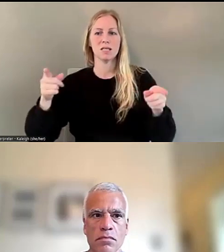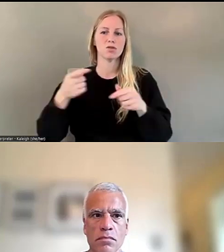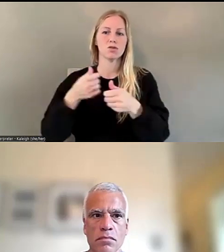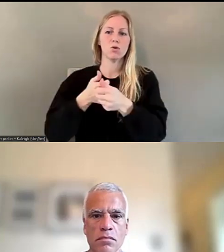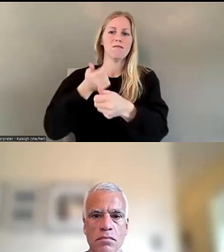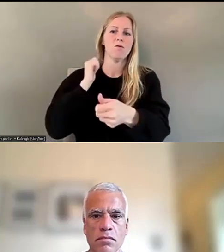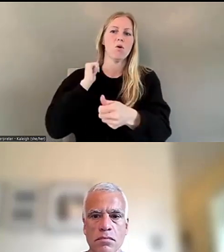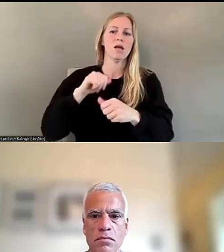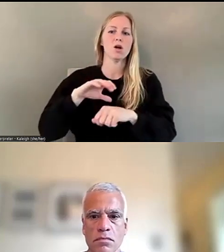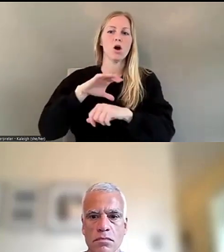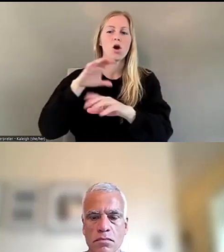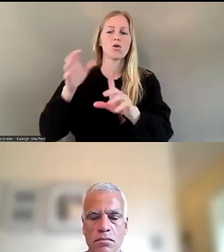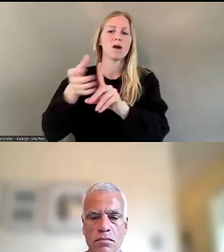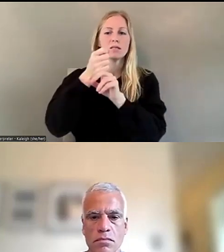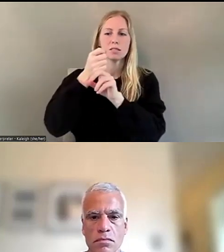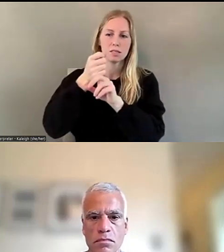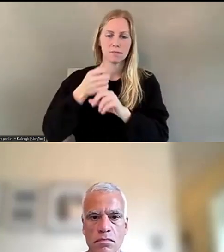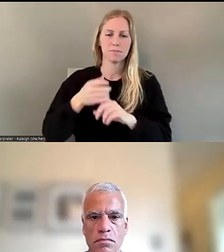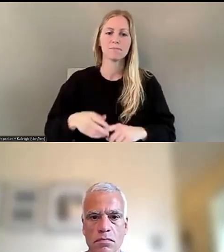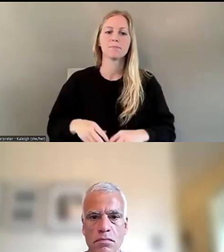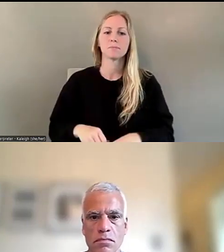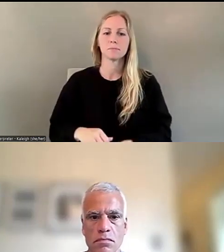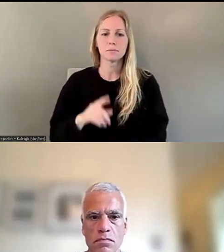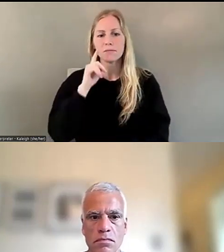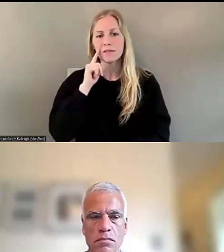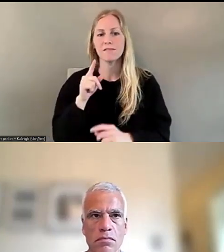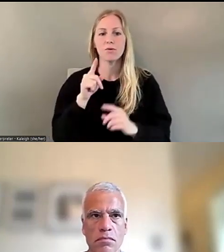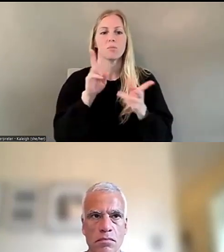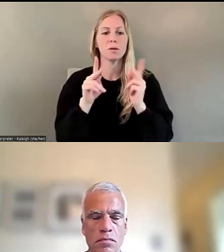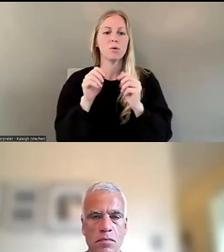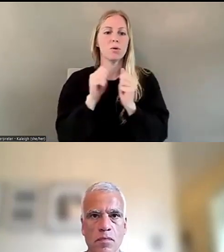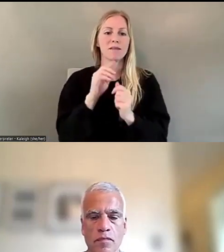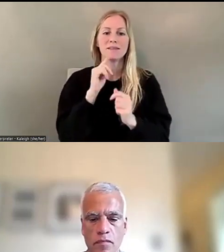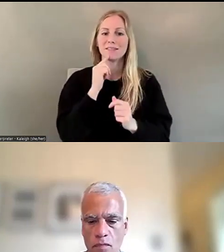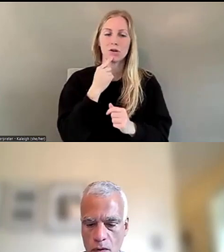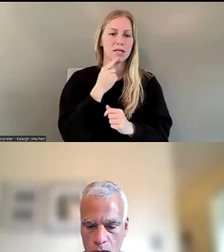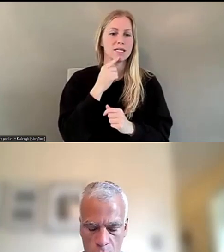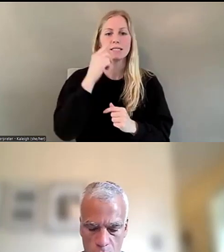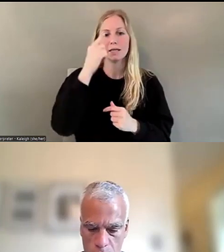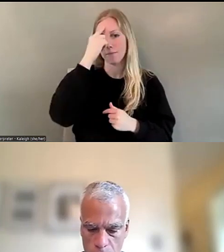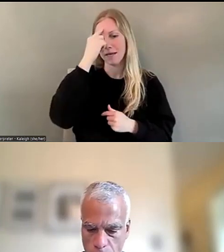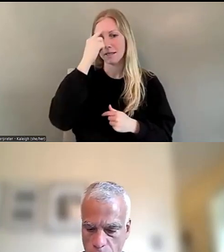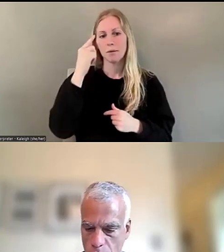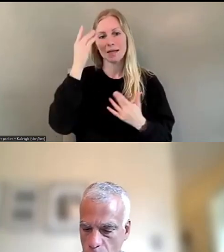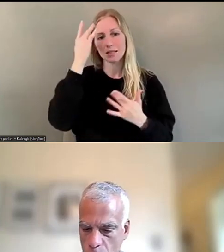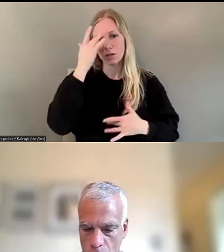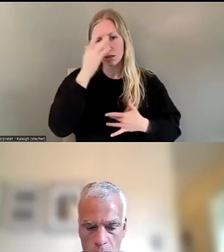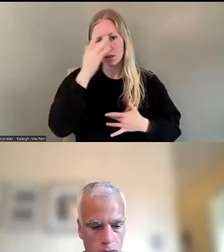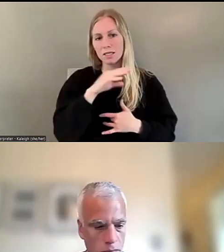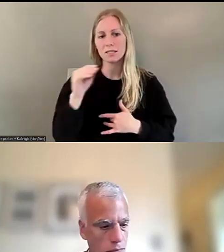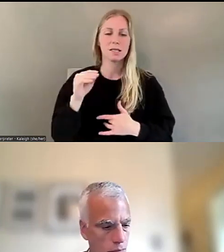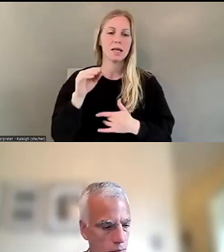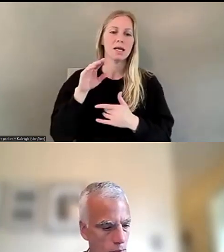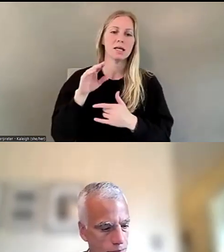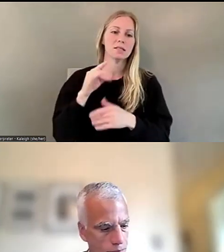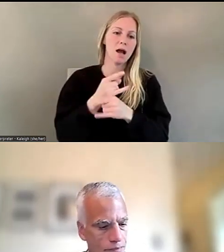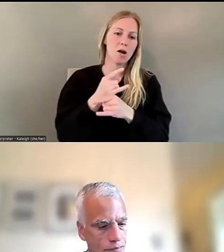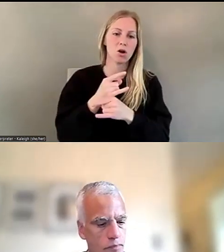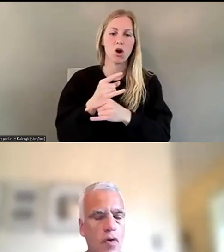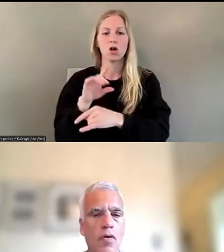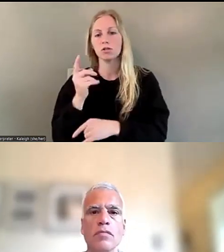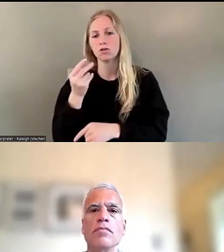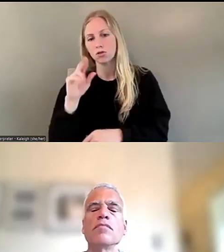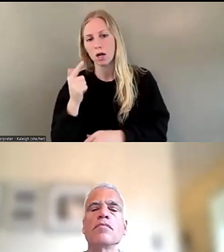and associated interventions for individuals with serious mental illness and substance abuse disorders. As well, he is